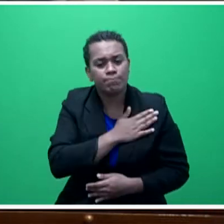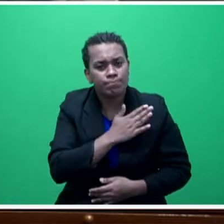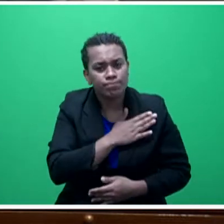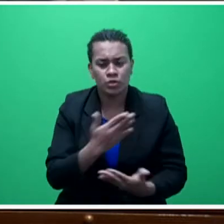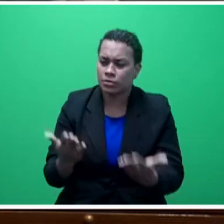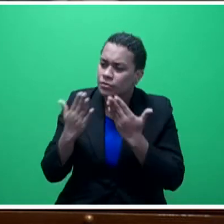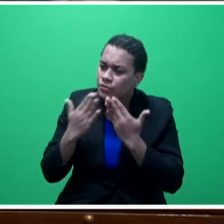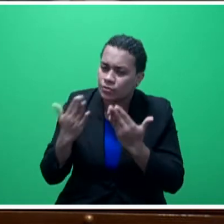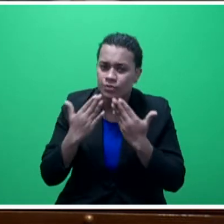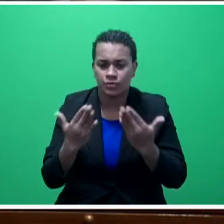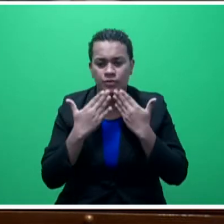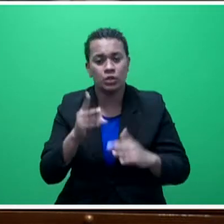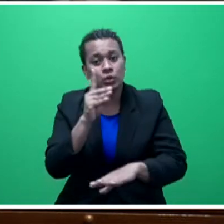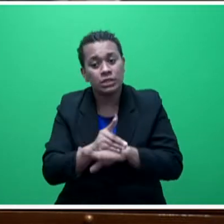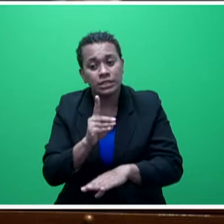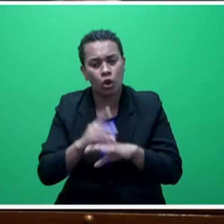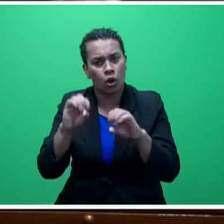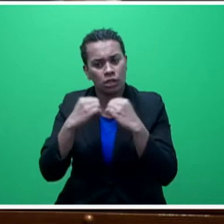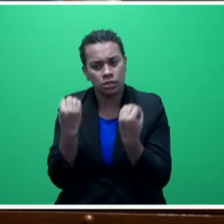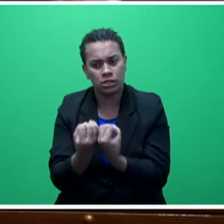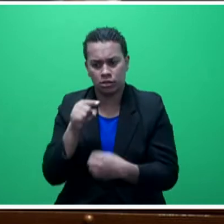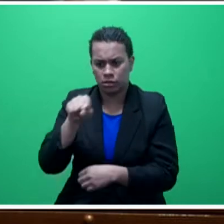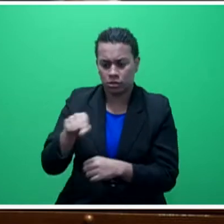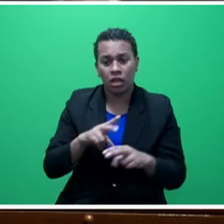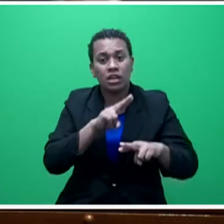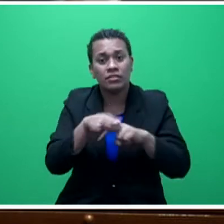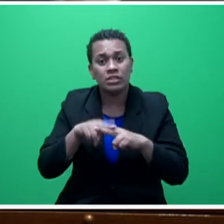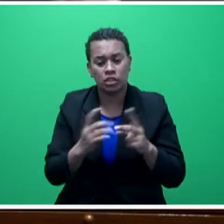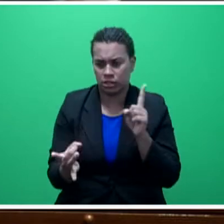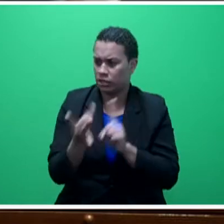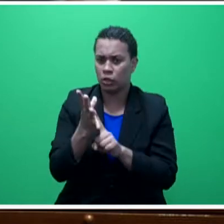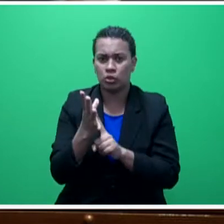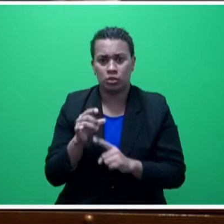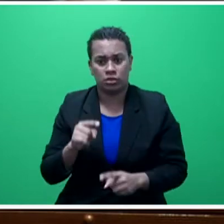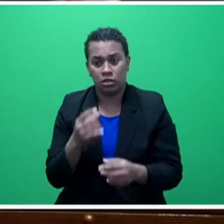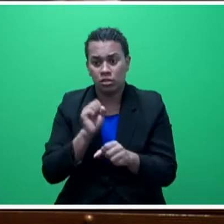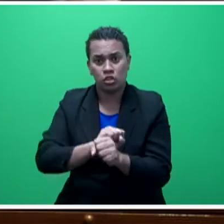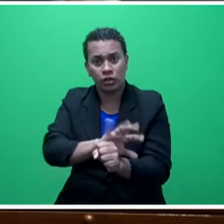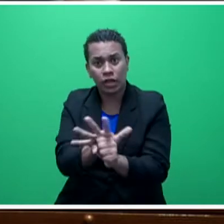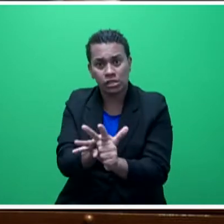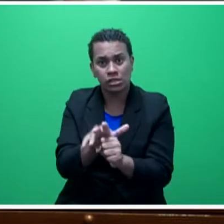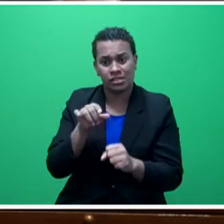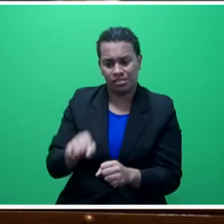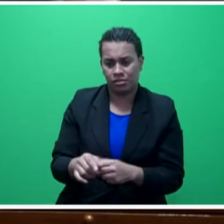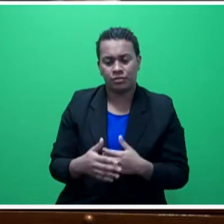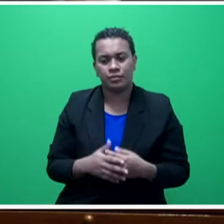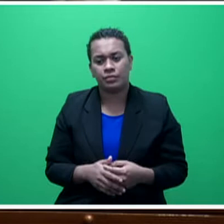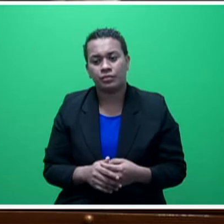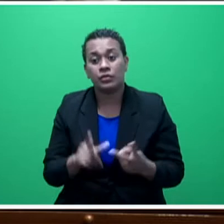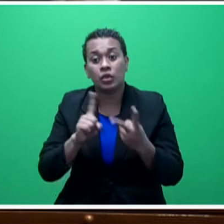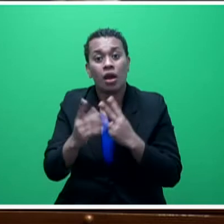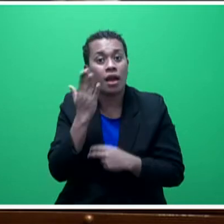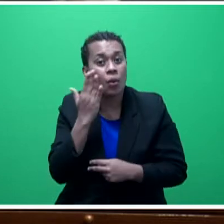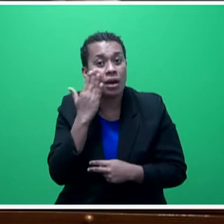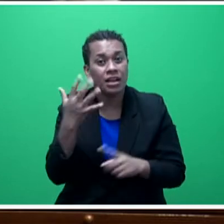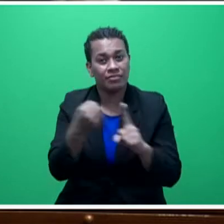the disability organizations in Fiji, particularly for raising COVID-19 related awareness with the Fijians